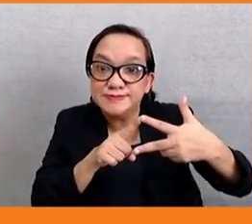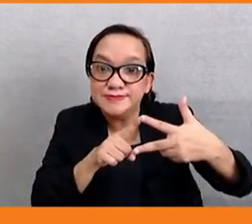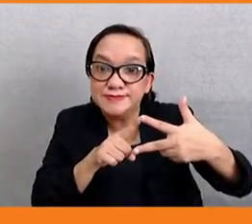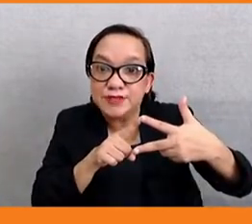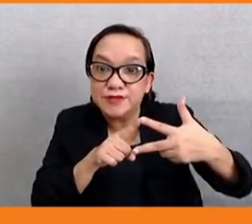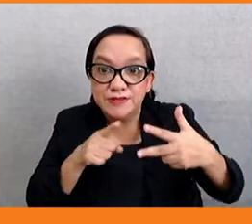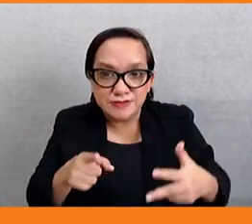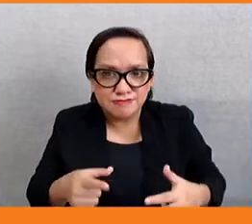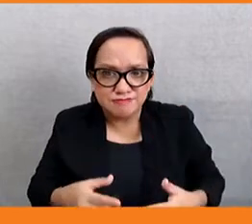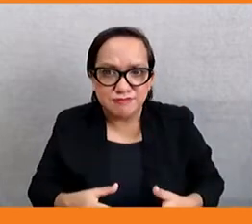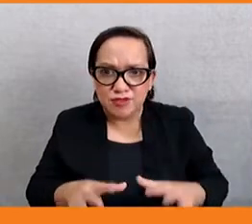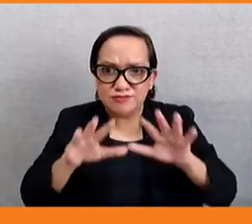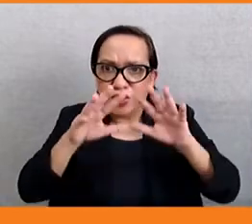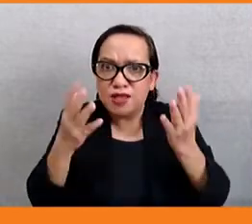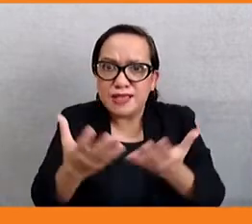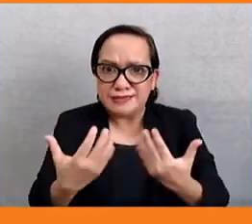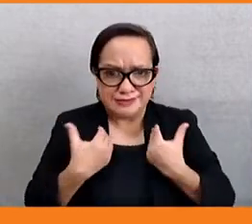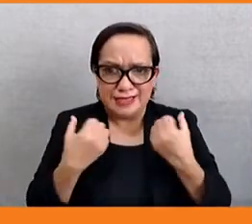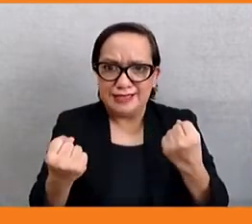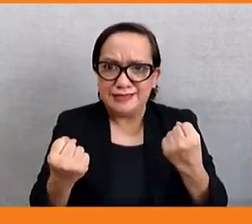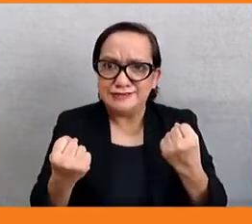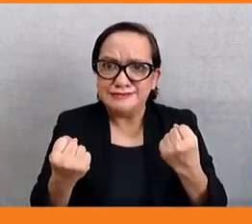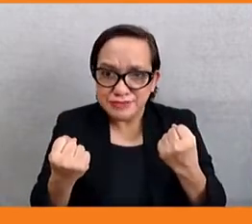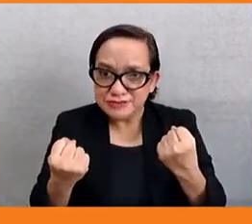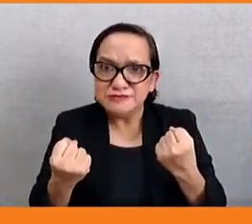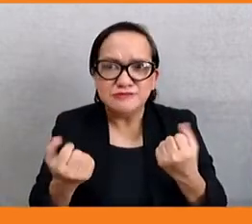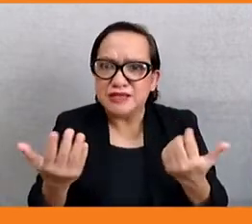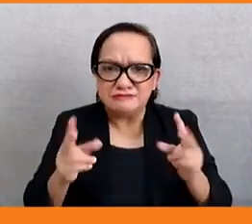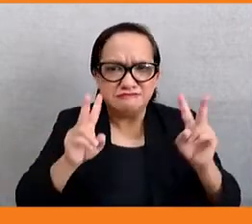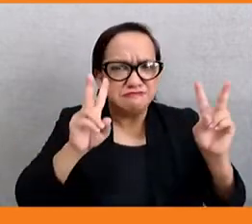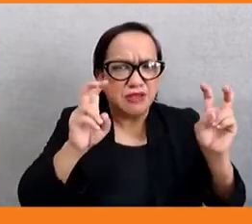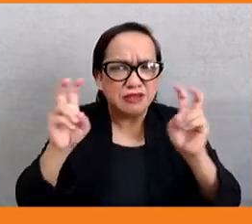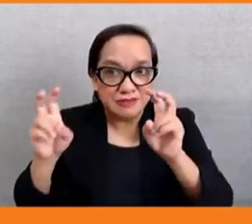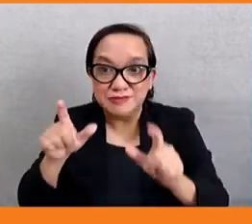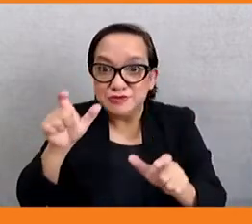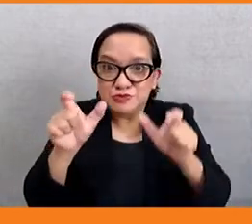region. The people of our developing member countries